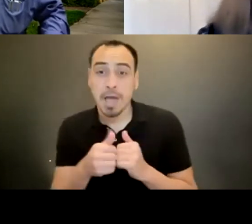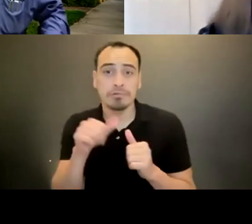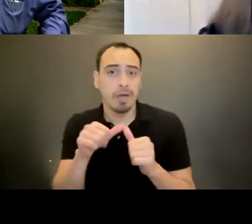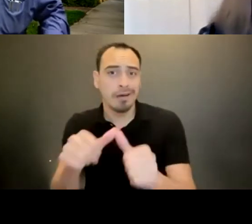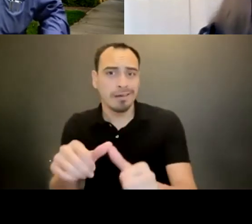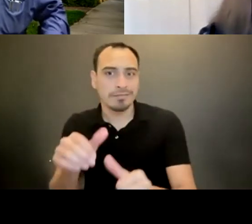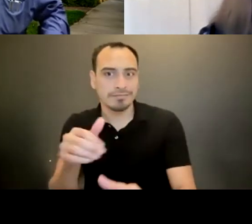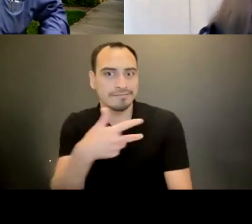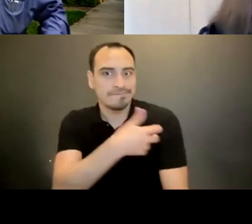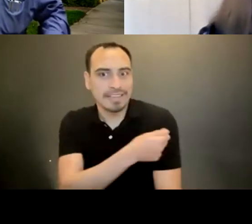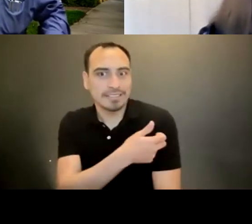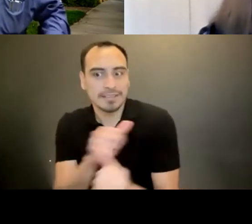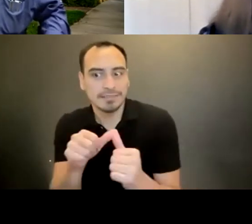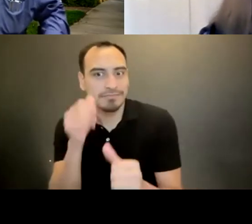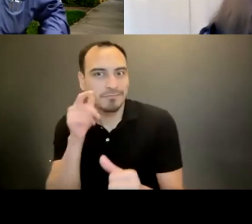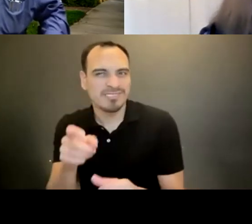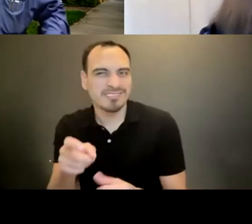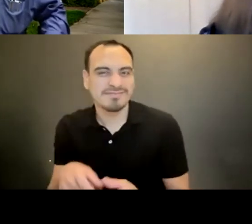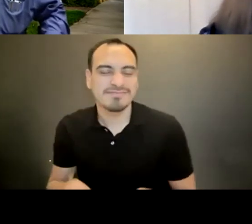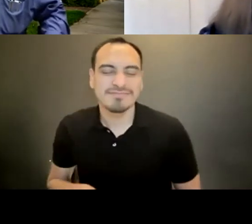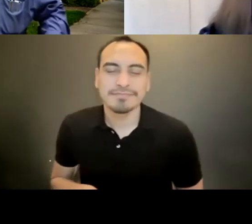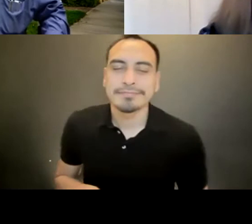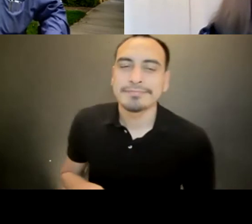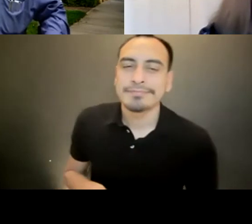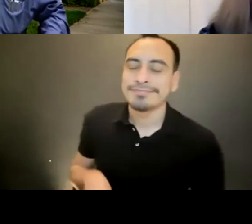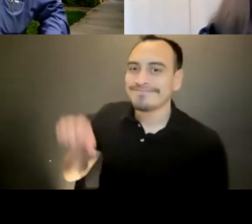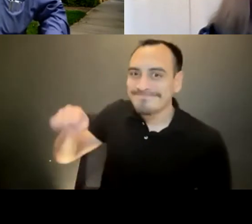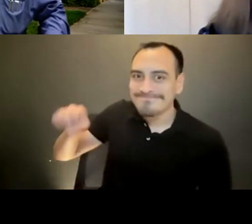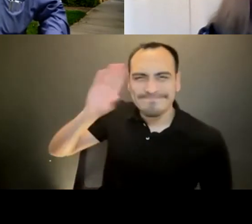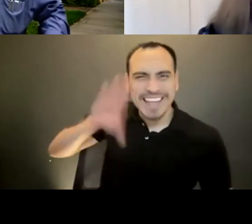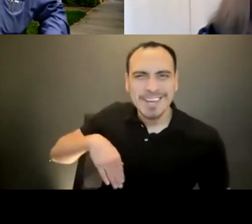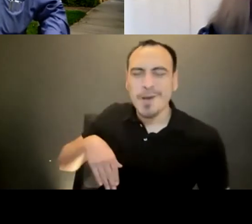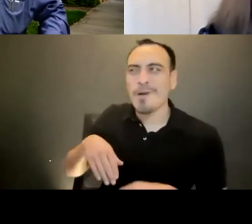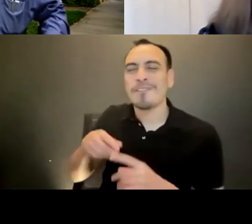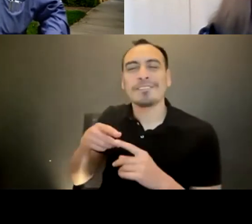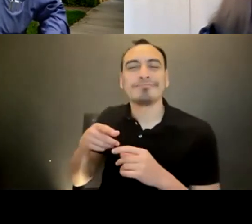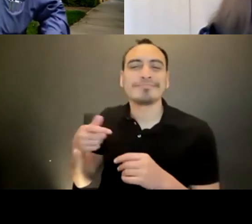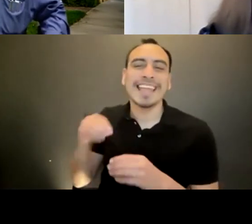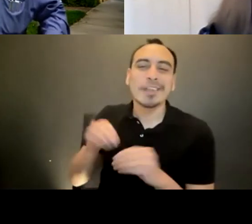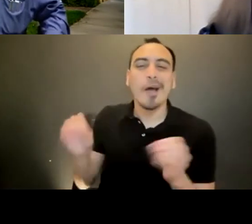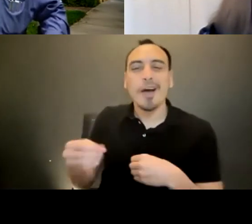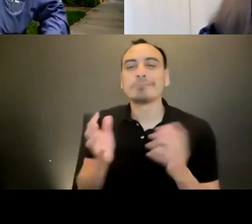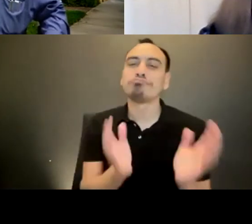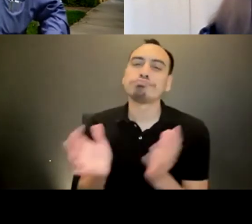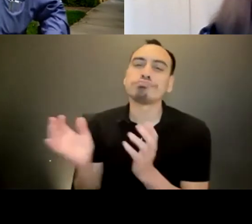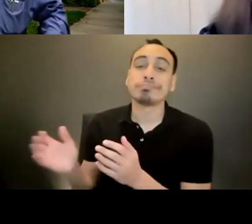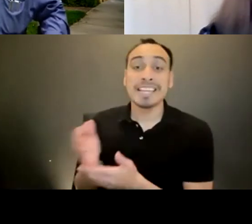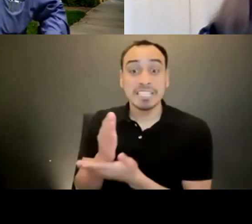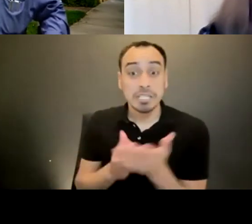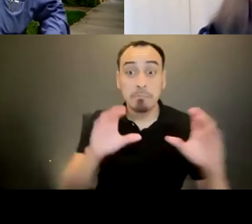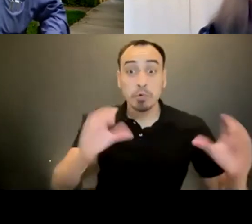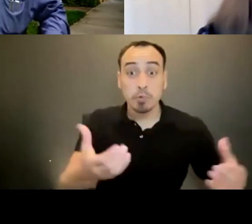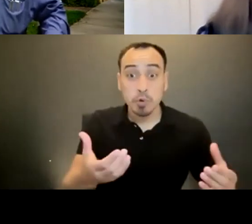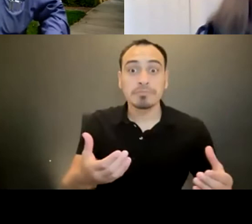Yeah, I'll just throw out there, I do know in some of the conversations in the office, several of the groups were six-figure numbers. So lots